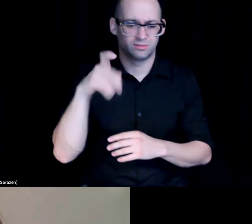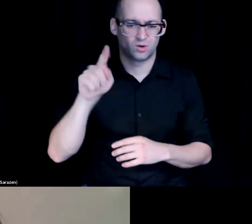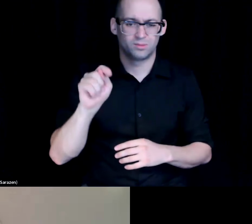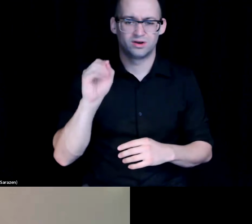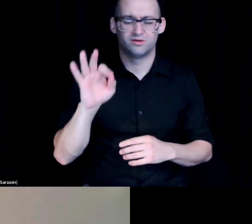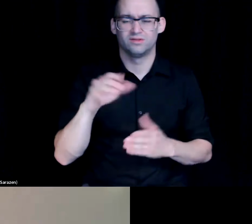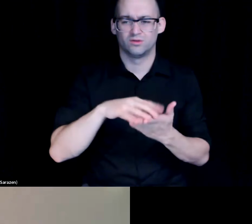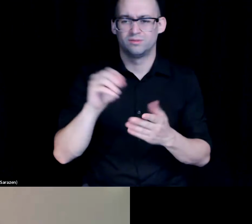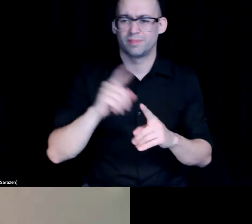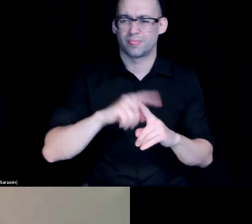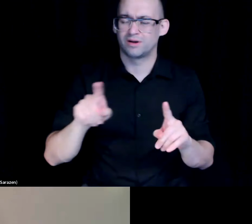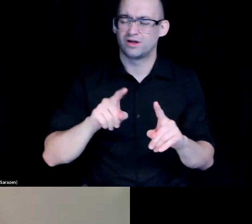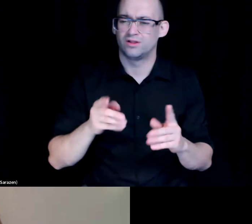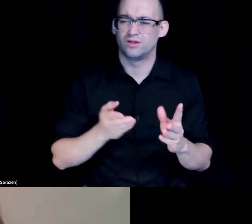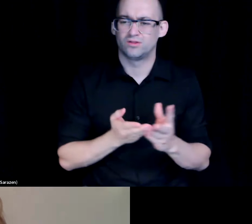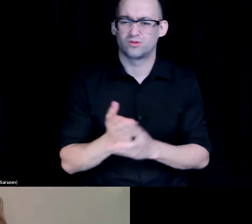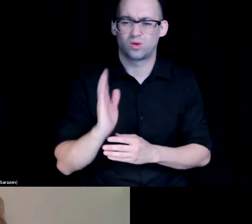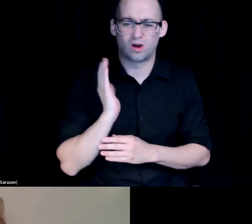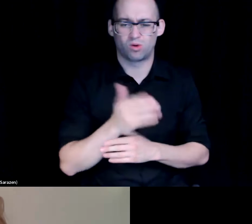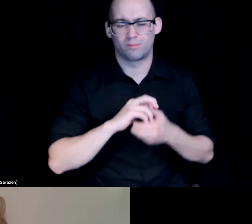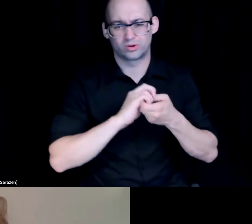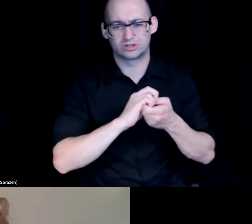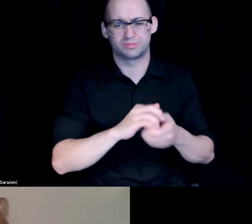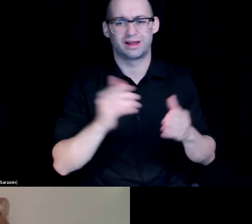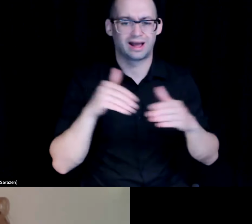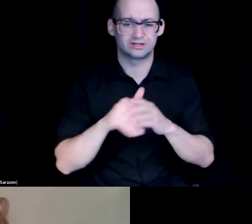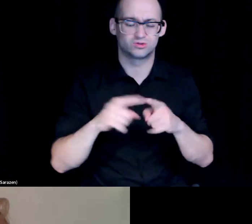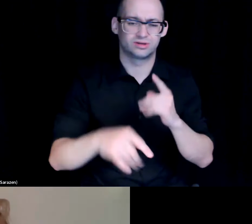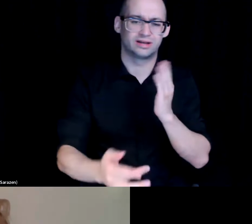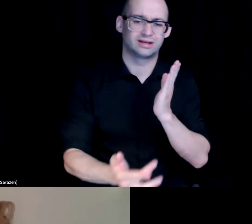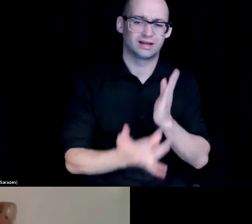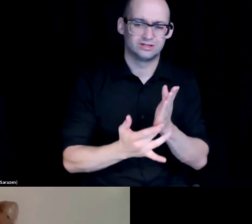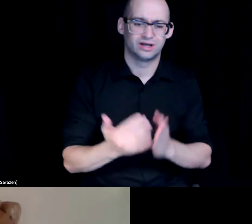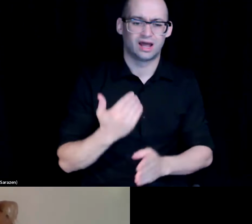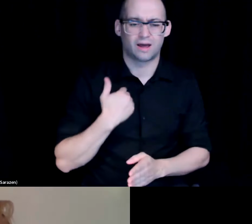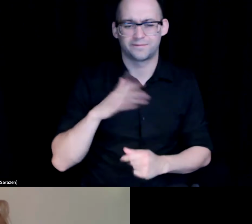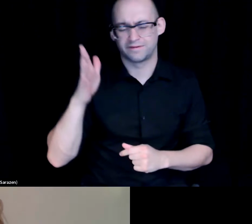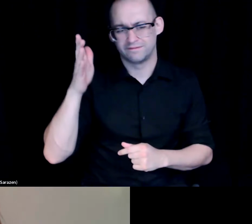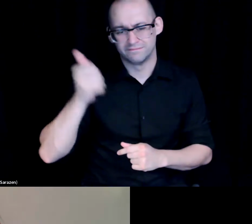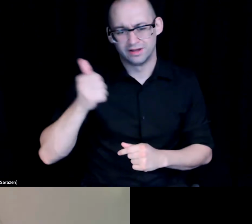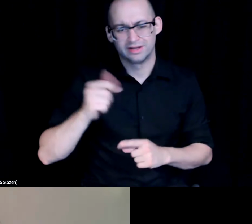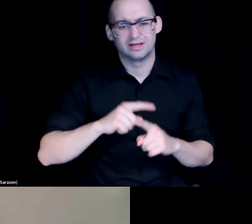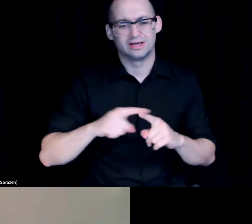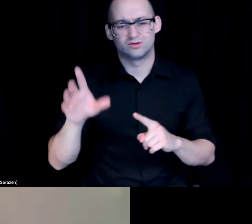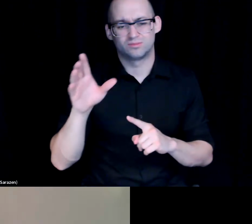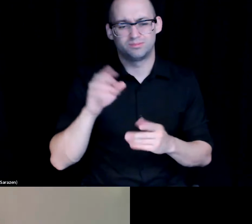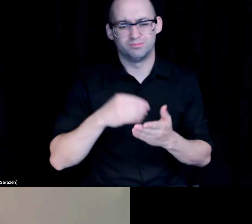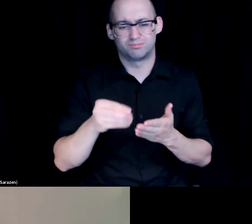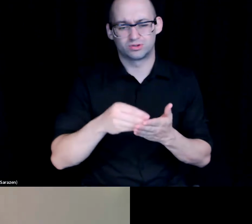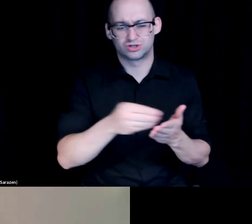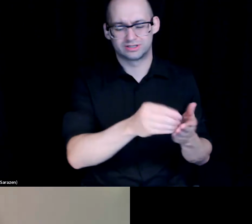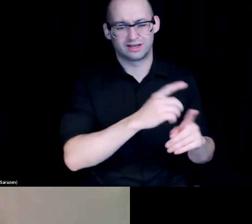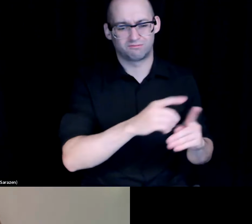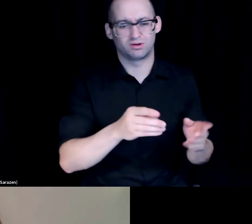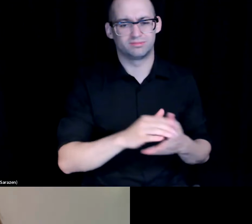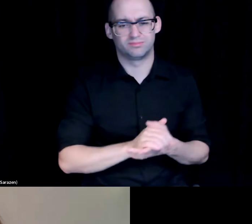is, through our partnership with SF Connected, Access to Technology, we've had funding to purchase and ship out devices. We've worked